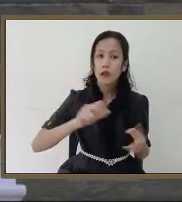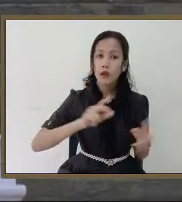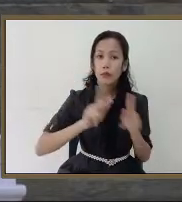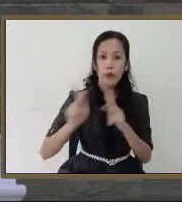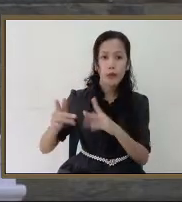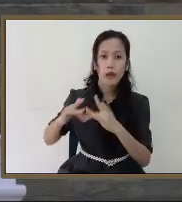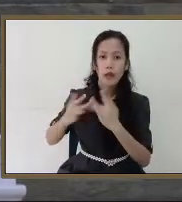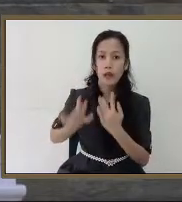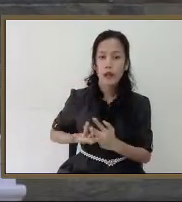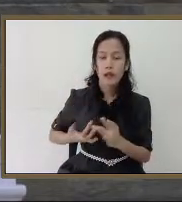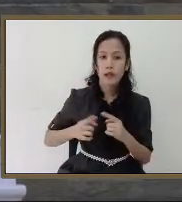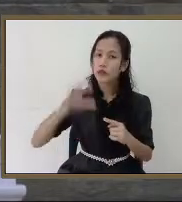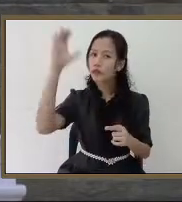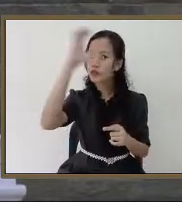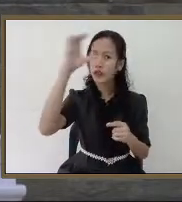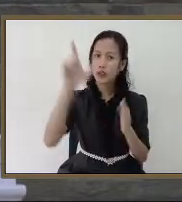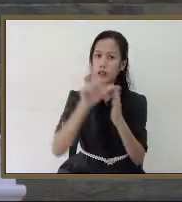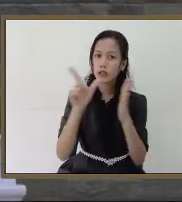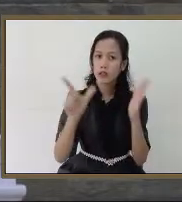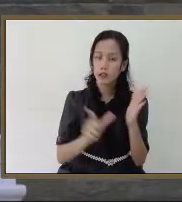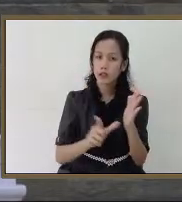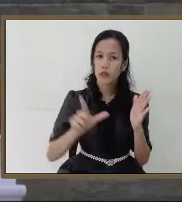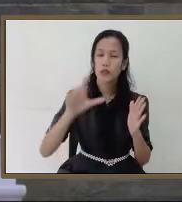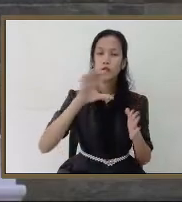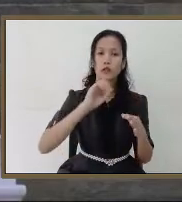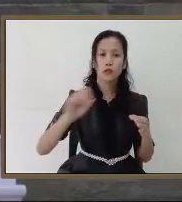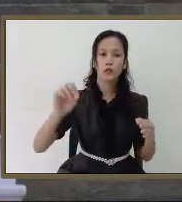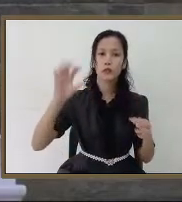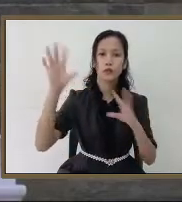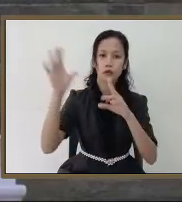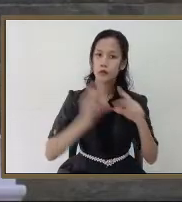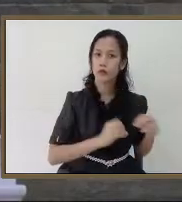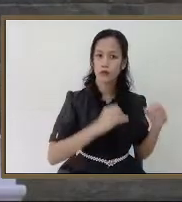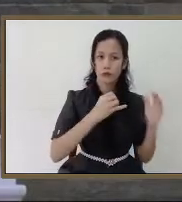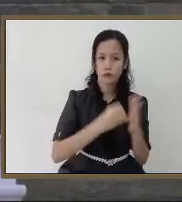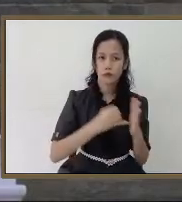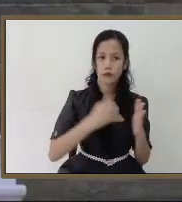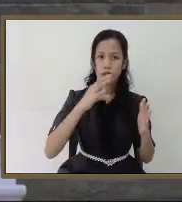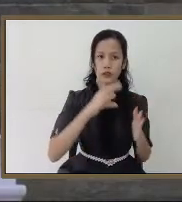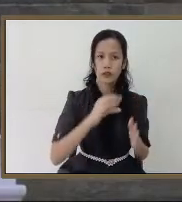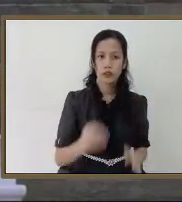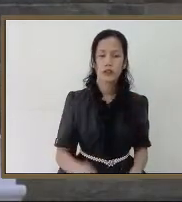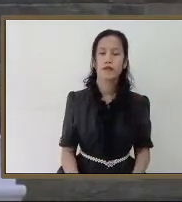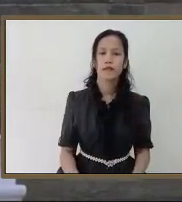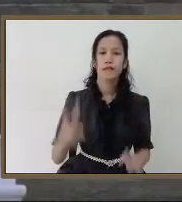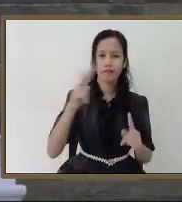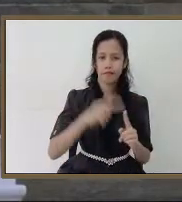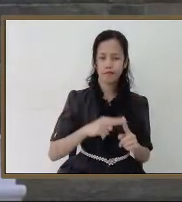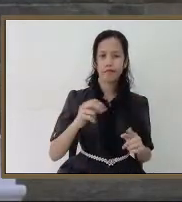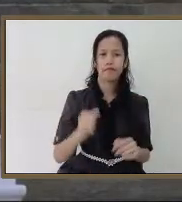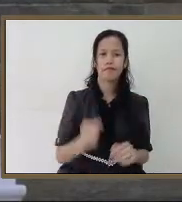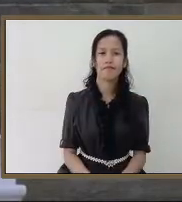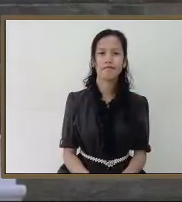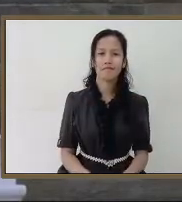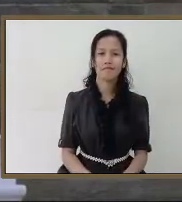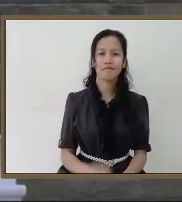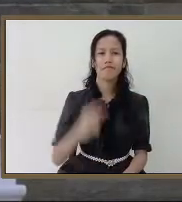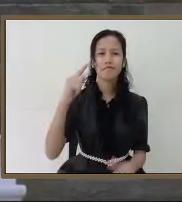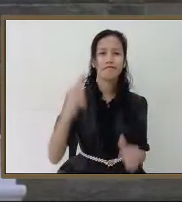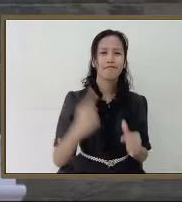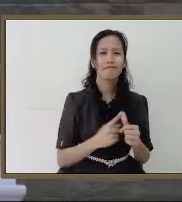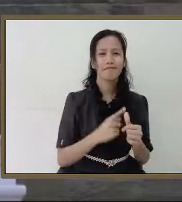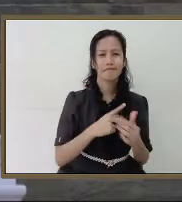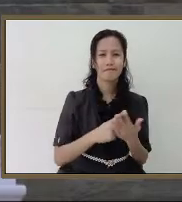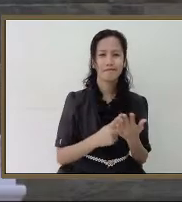it, and to teach in Israel statutes and judgments. Alright? So yan po yung dyan. First part ng